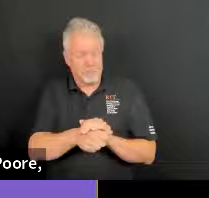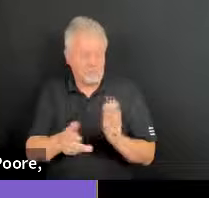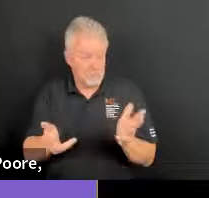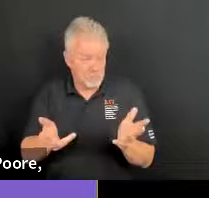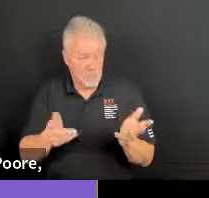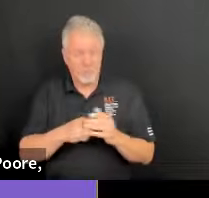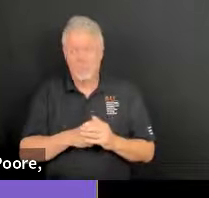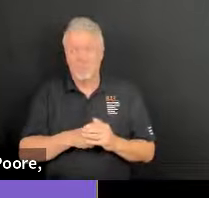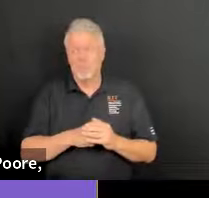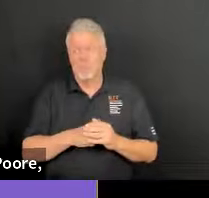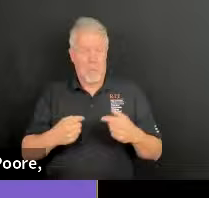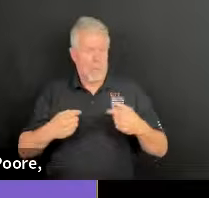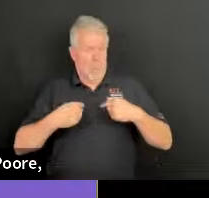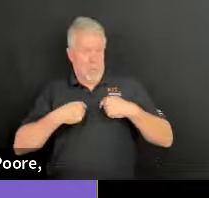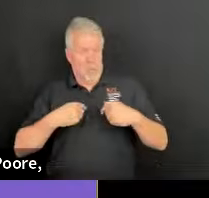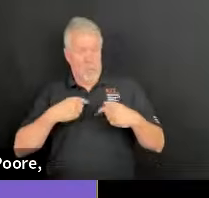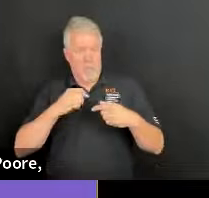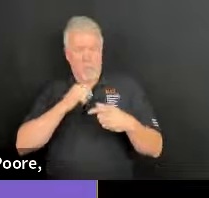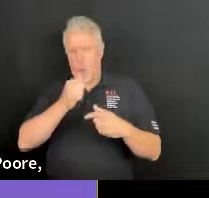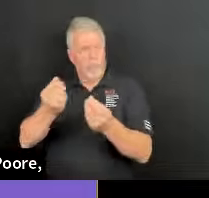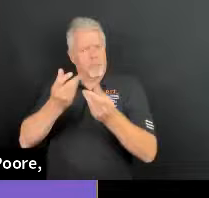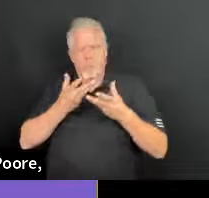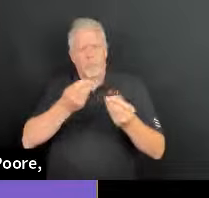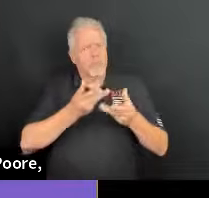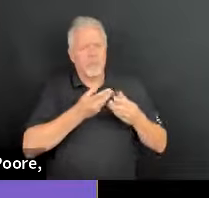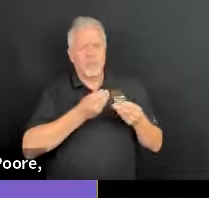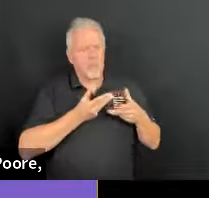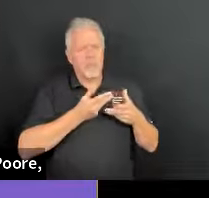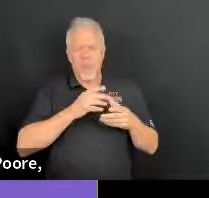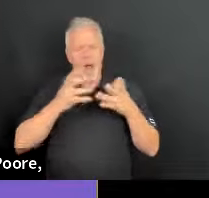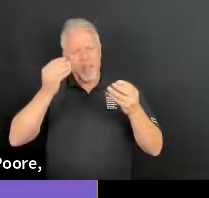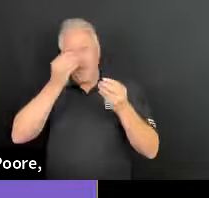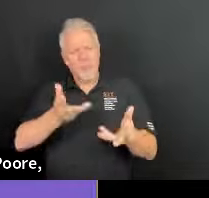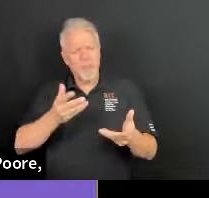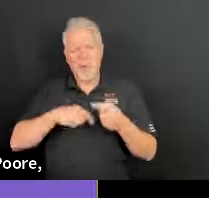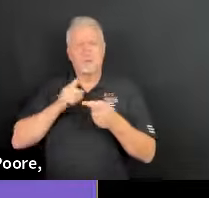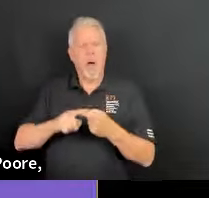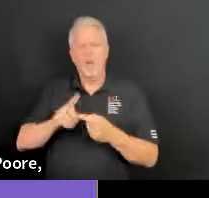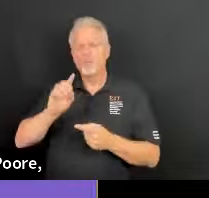It's just very hidden. It's out there, but it's not in the spotlight.